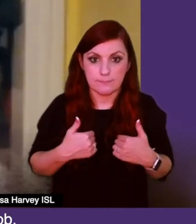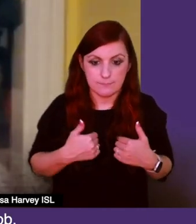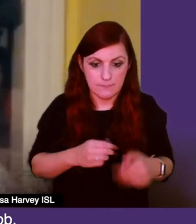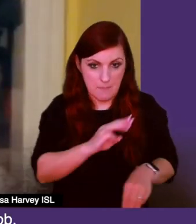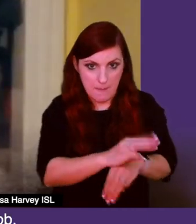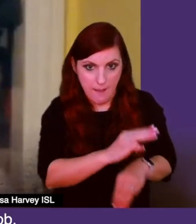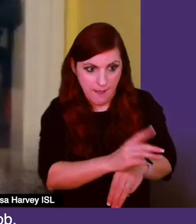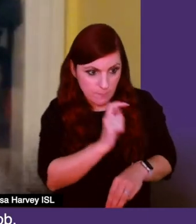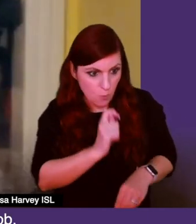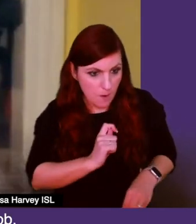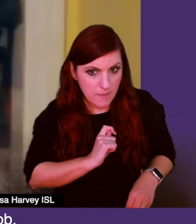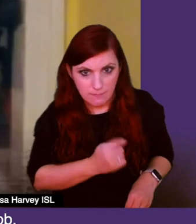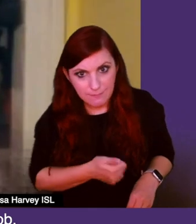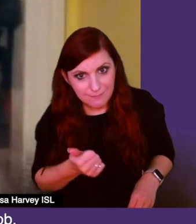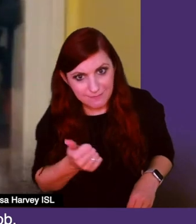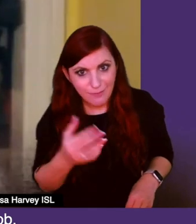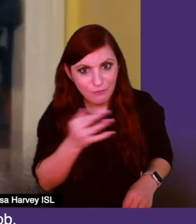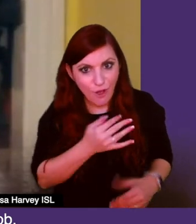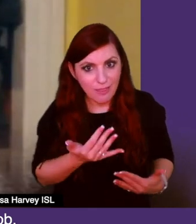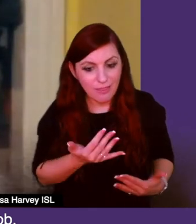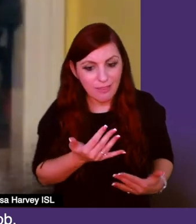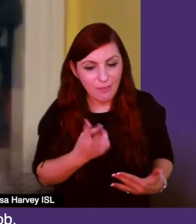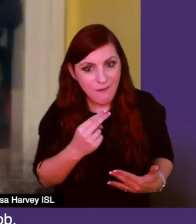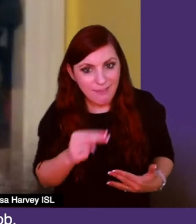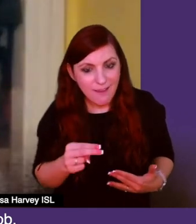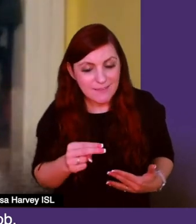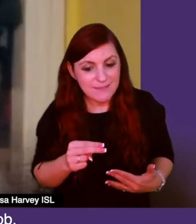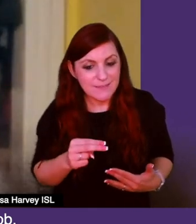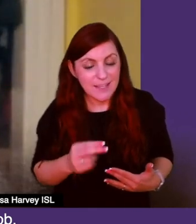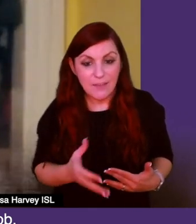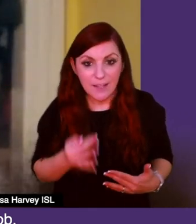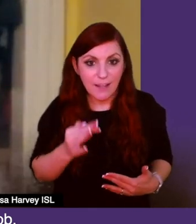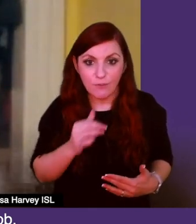Mum said this would be fun, even